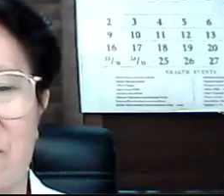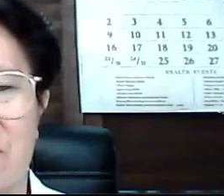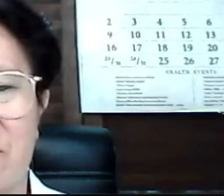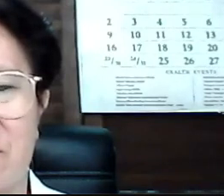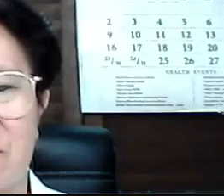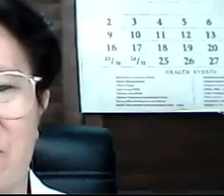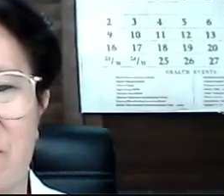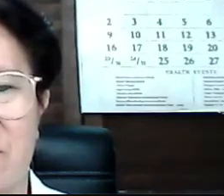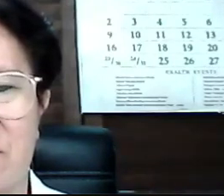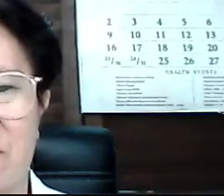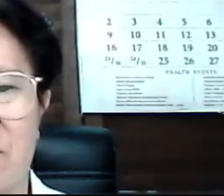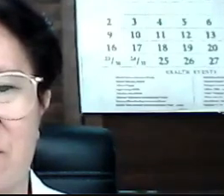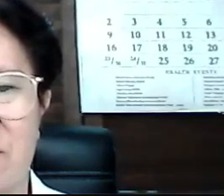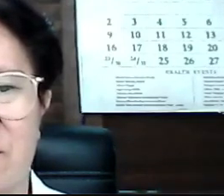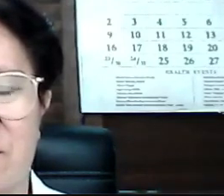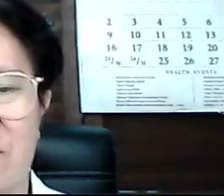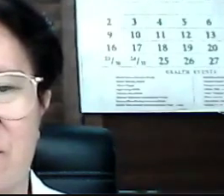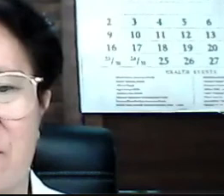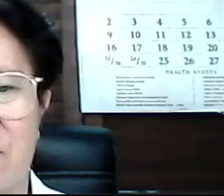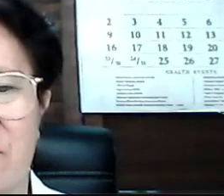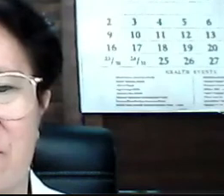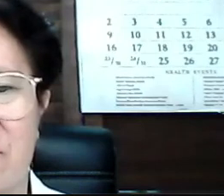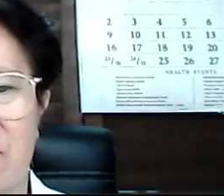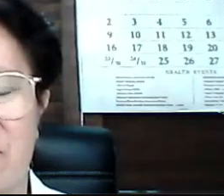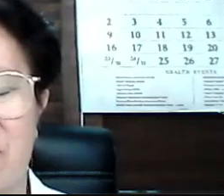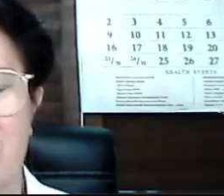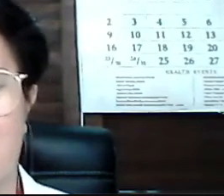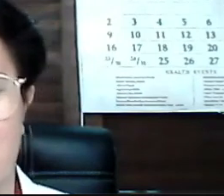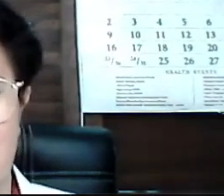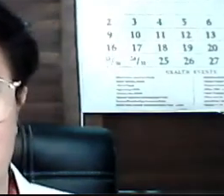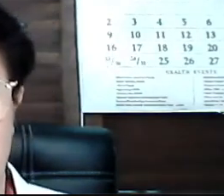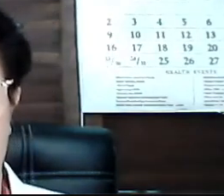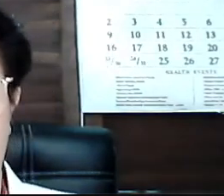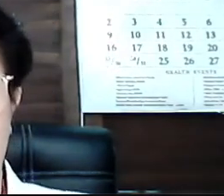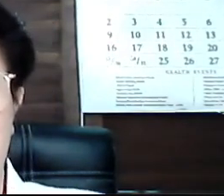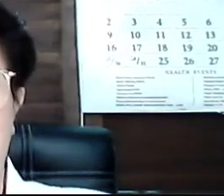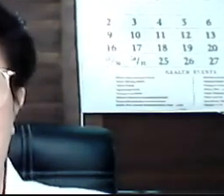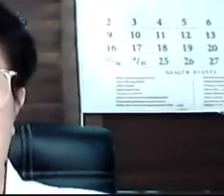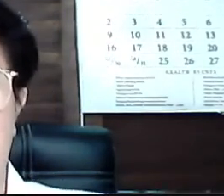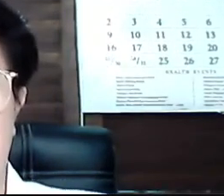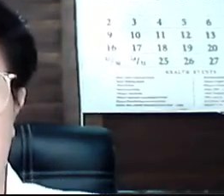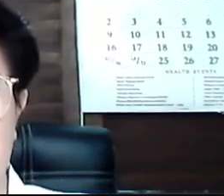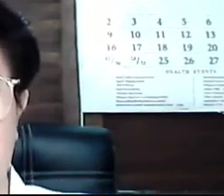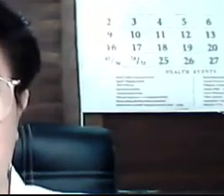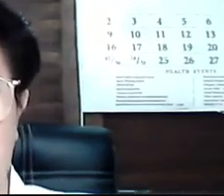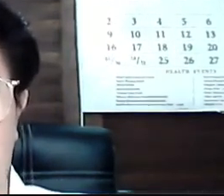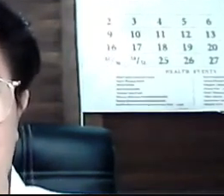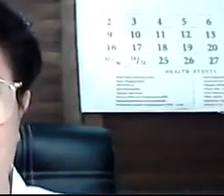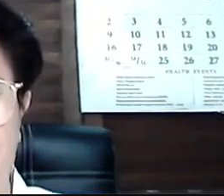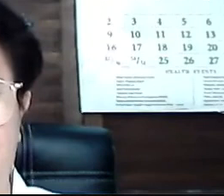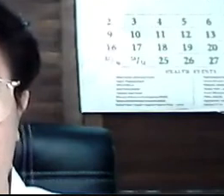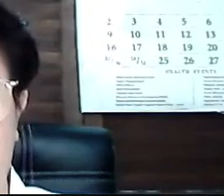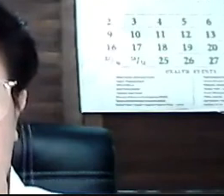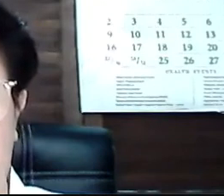control for that bandwidth, that low bandwidth thing. Diba? And I think Quezon is a